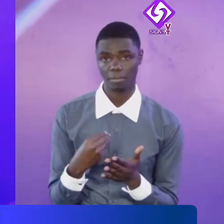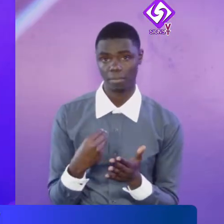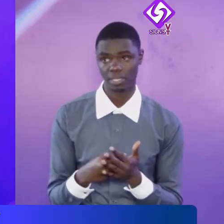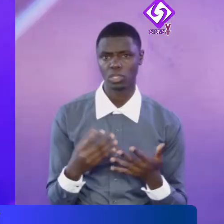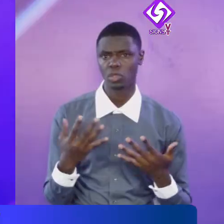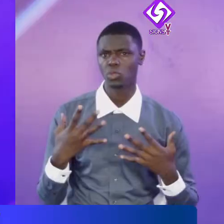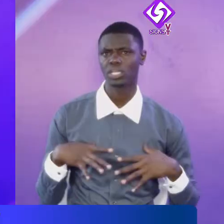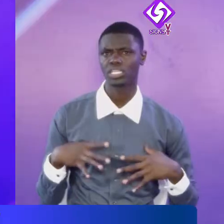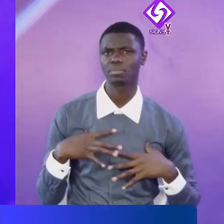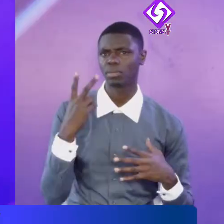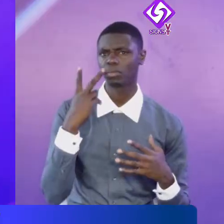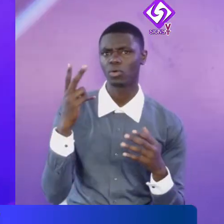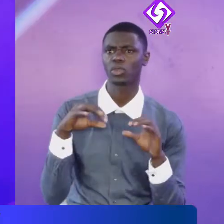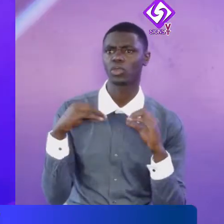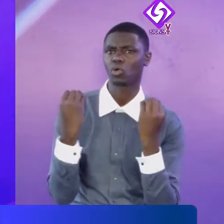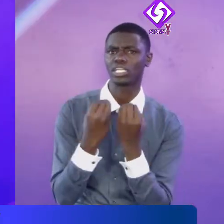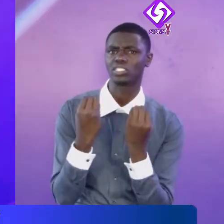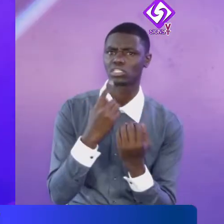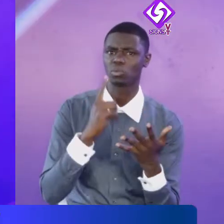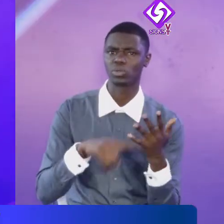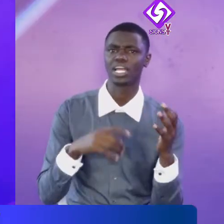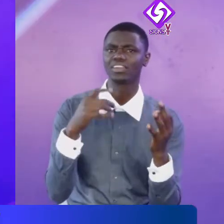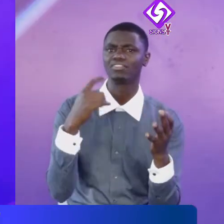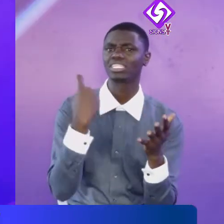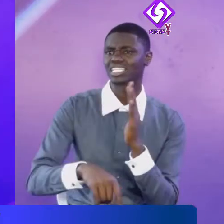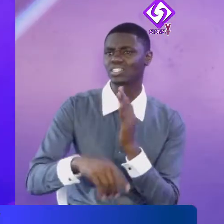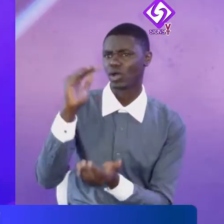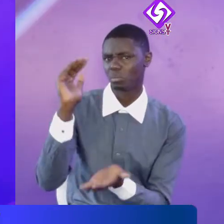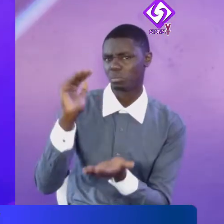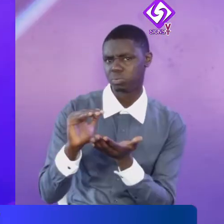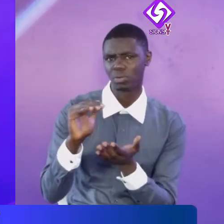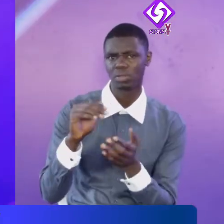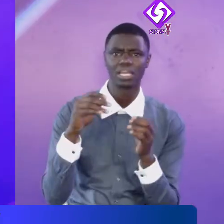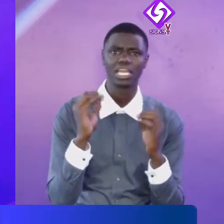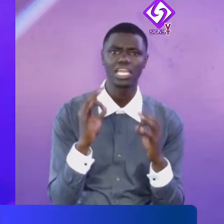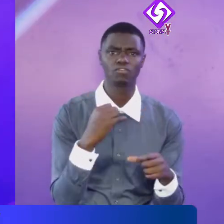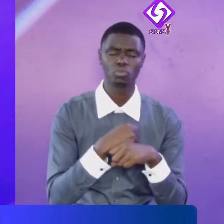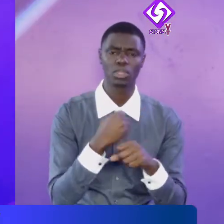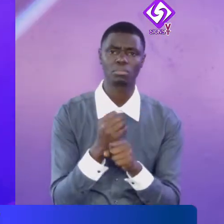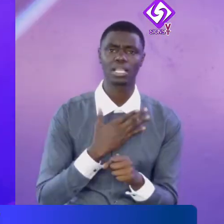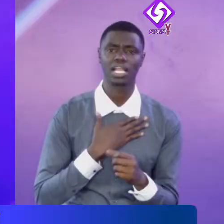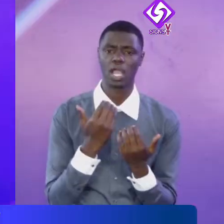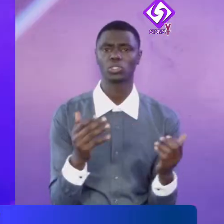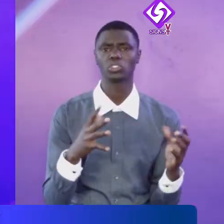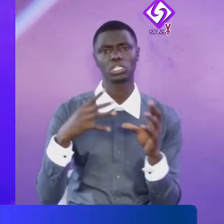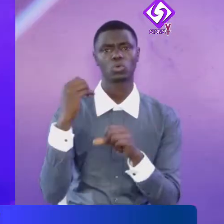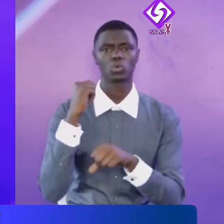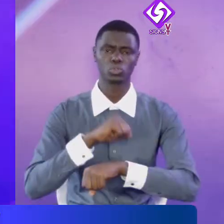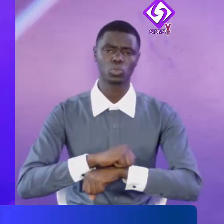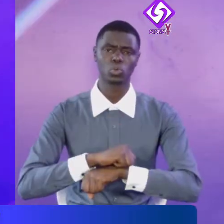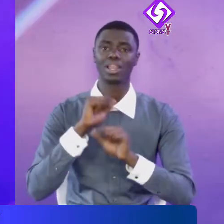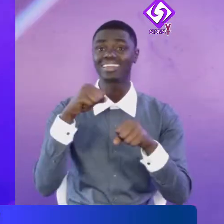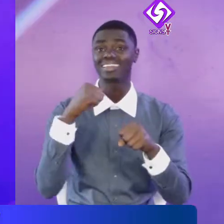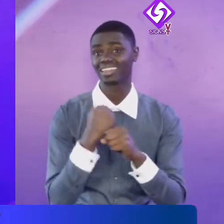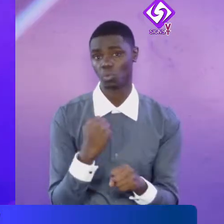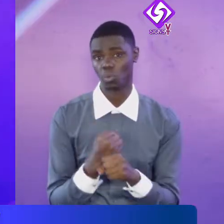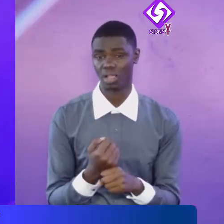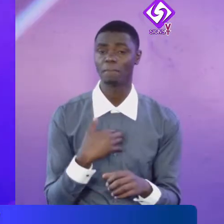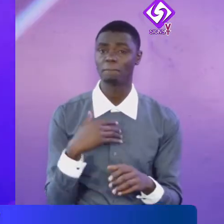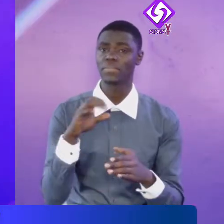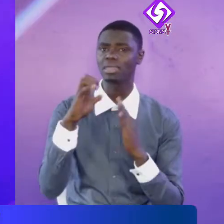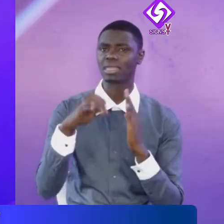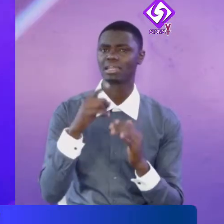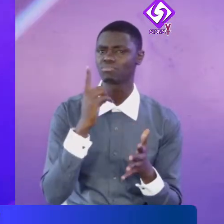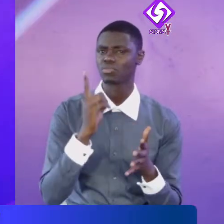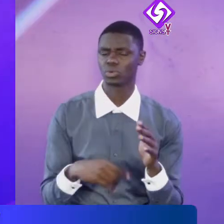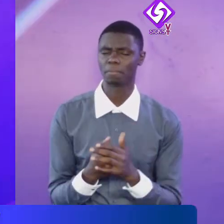corporate telling me, Professor, if you can lower the taxes for us, if you can make our kids go to school, it can work. And let me just end by saying, what was our